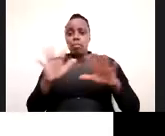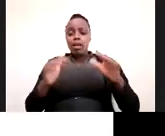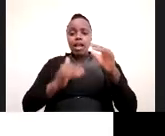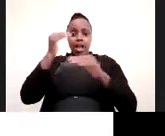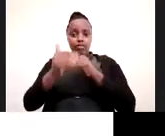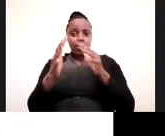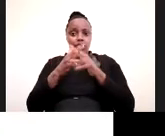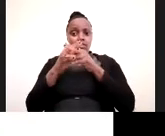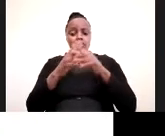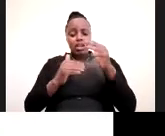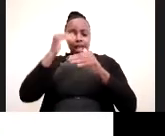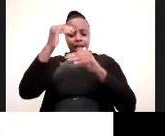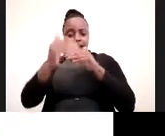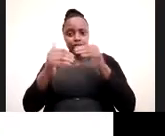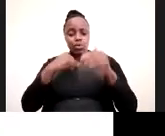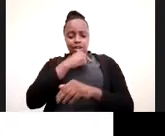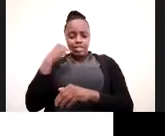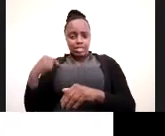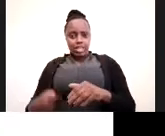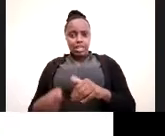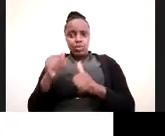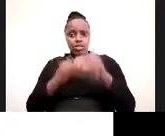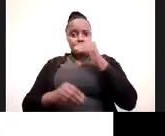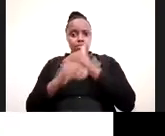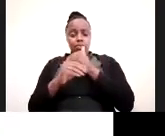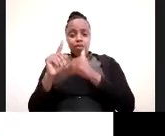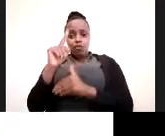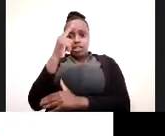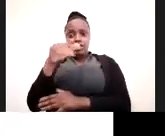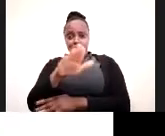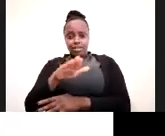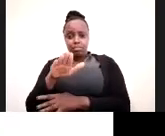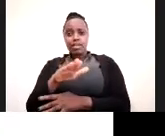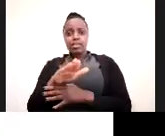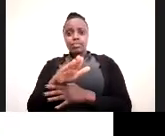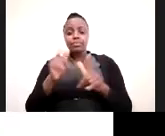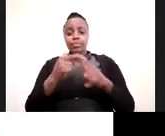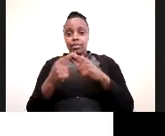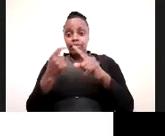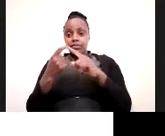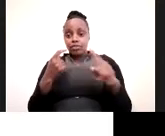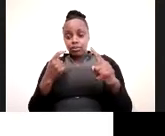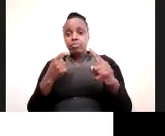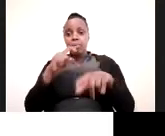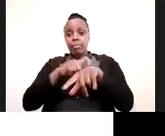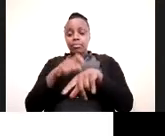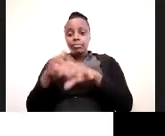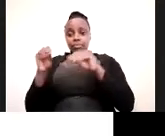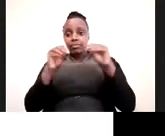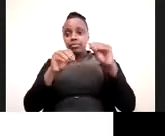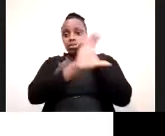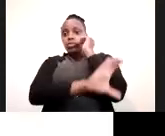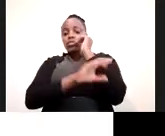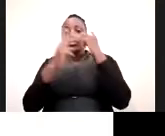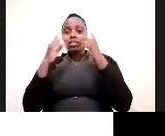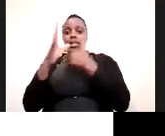followed by China, which is increasingly at a very fast pace. From when we analyze country by country, we see that Germany is